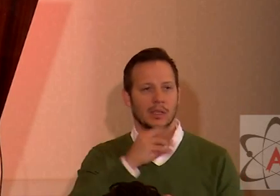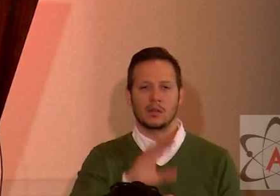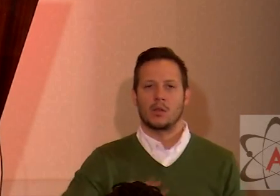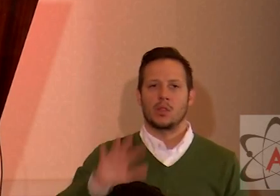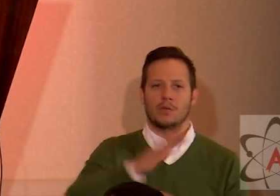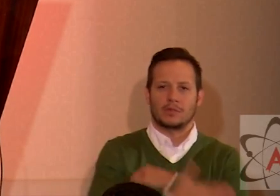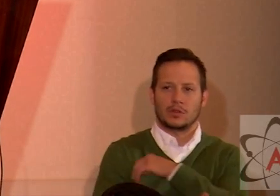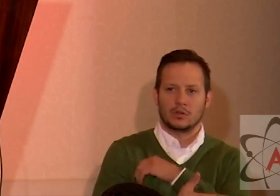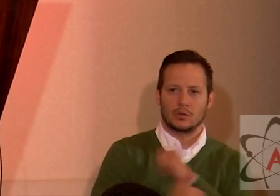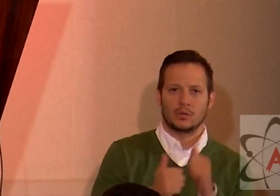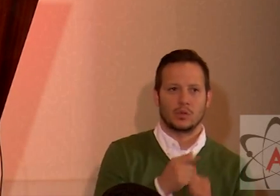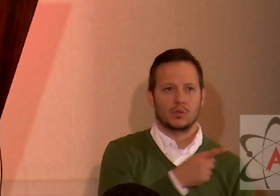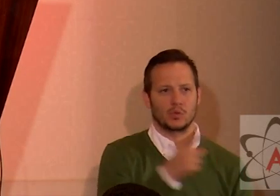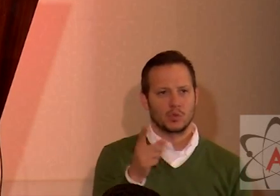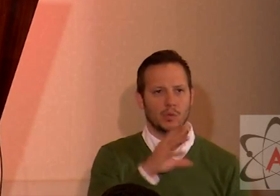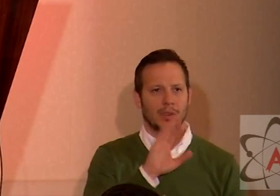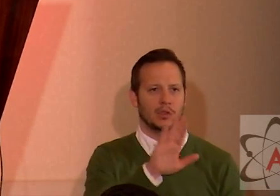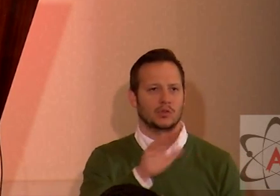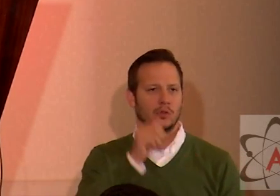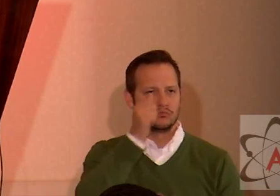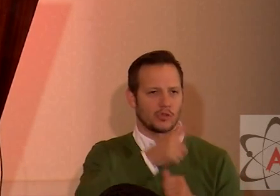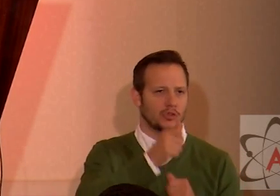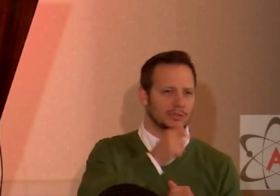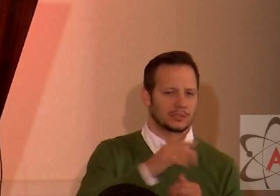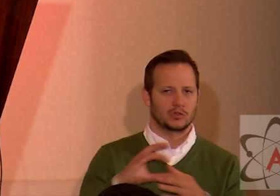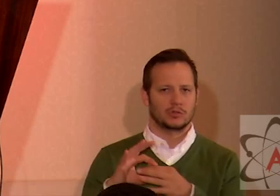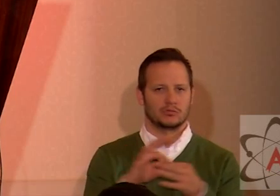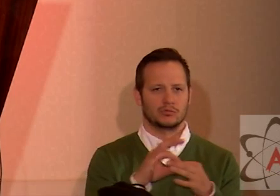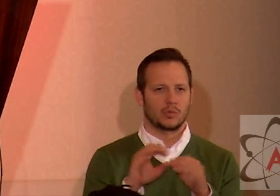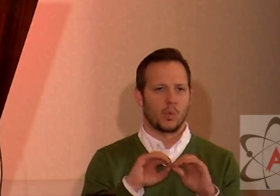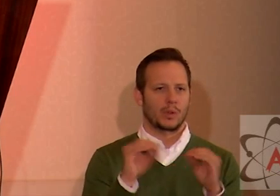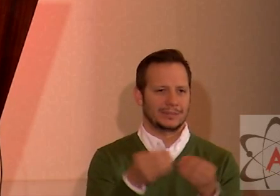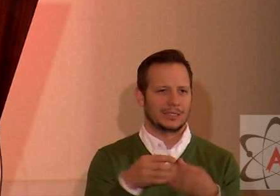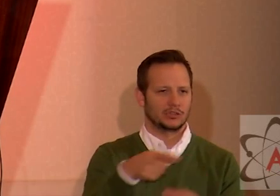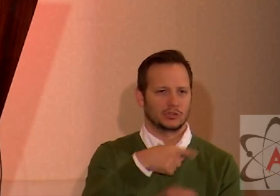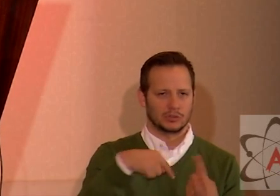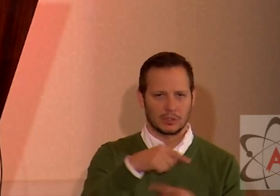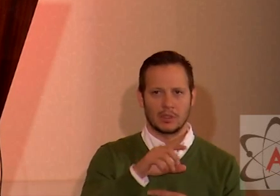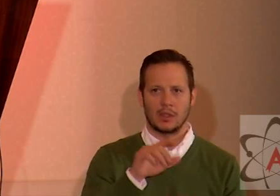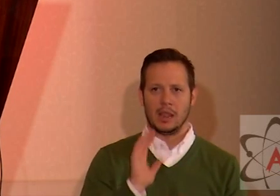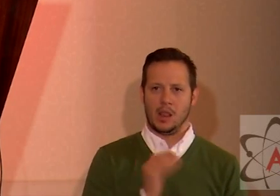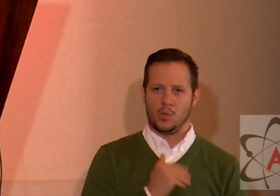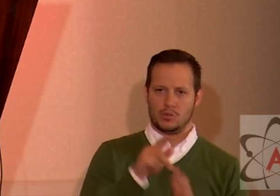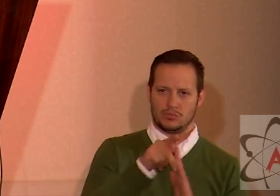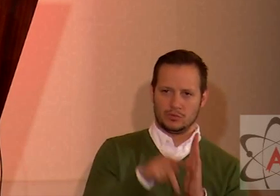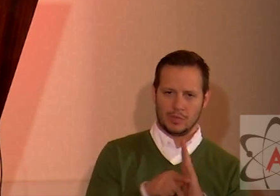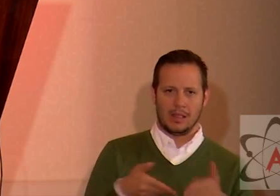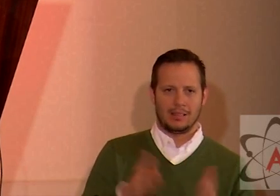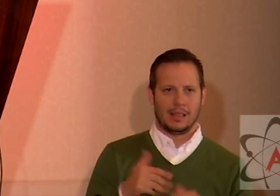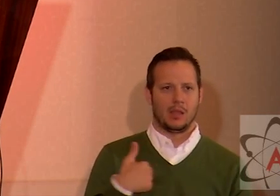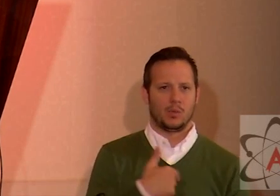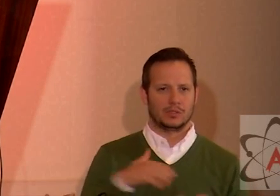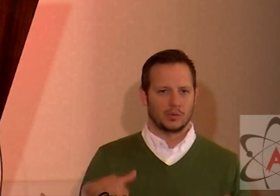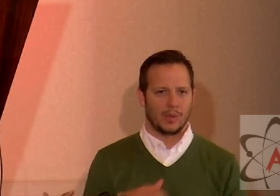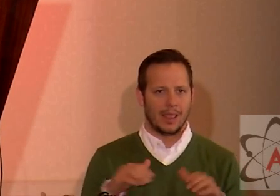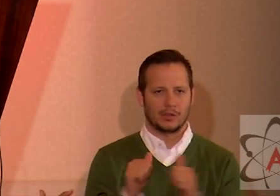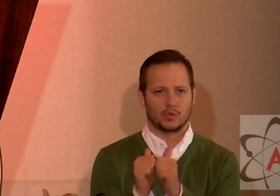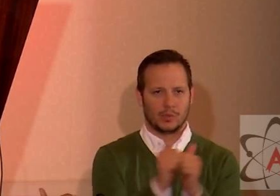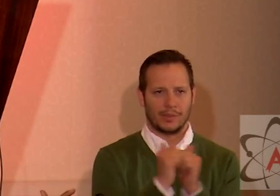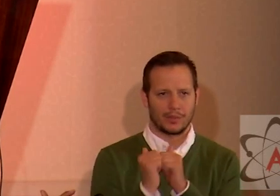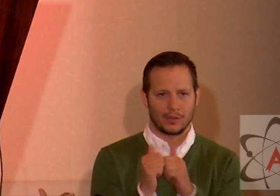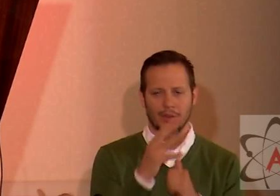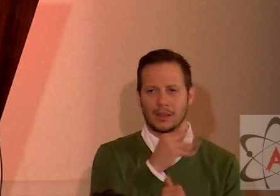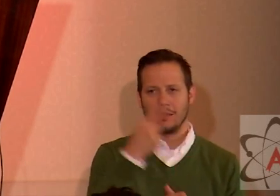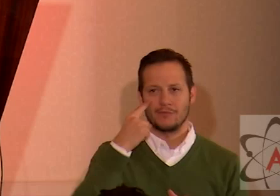and with your brother and sister organizations on the very principles that are going to allow us to act together and for all of us to